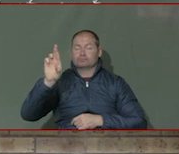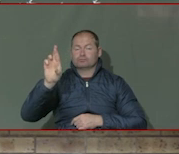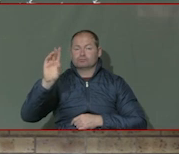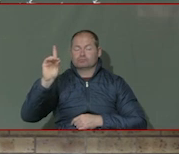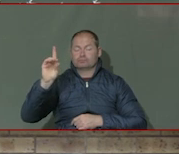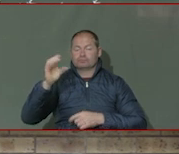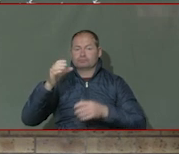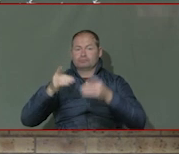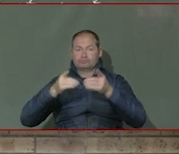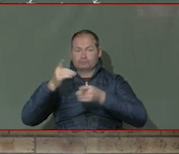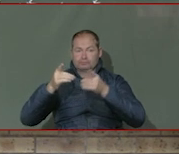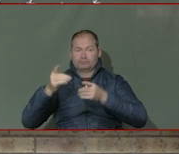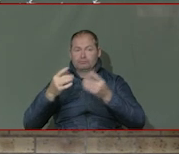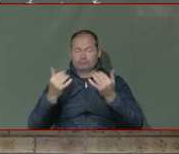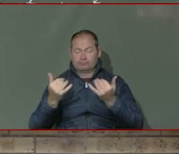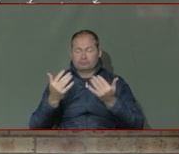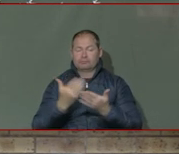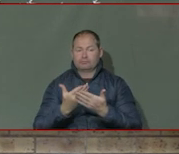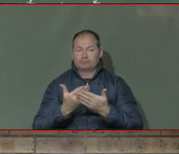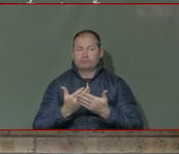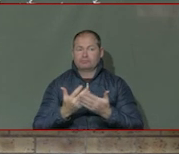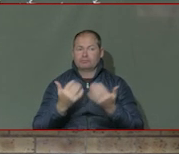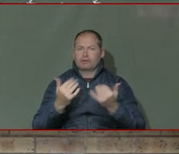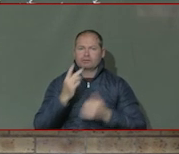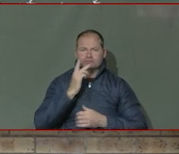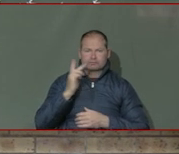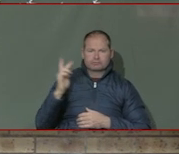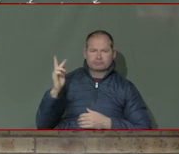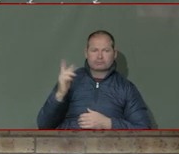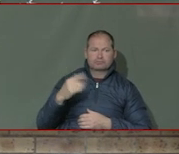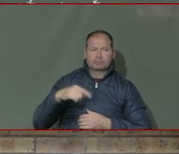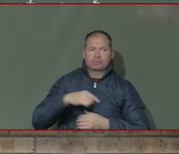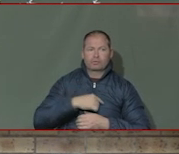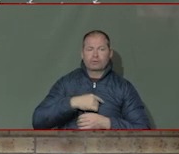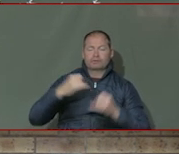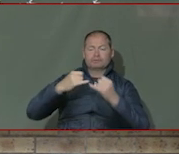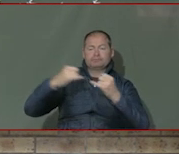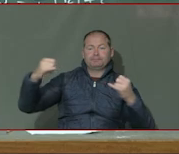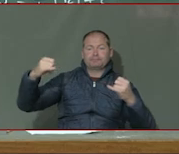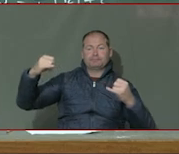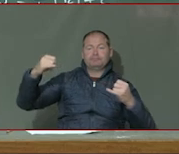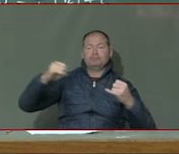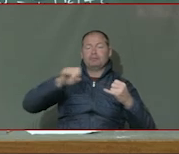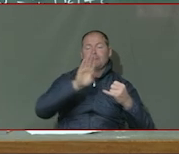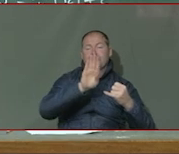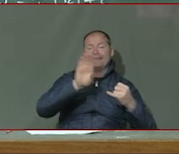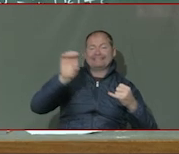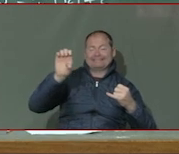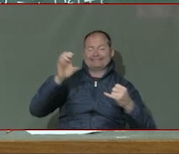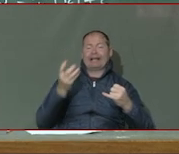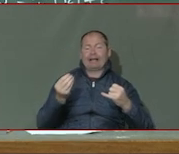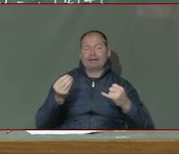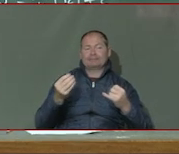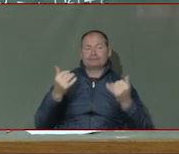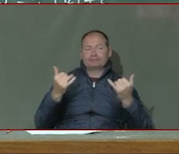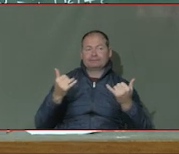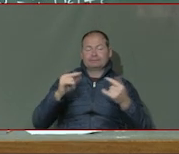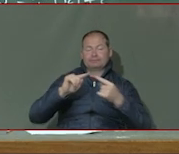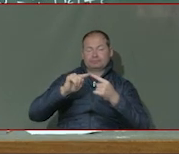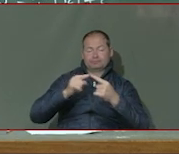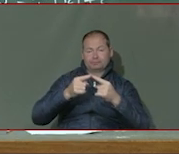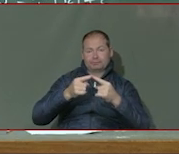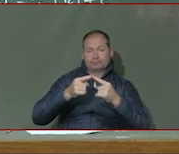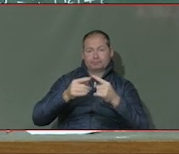line BE. Do you see? We've got the equation of the line BE. And if I substitute this point